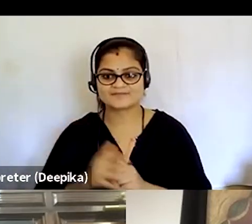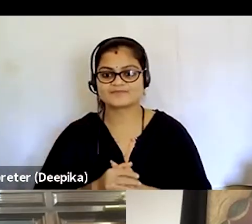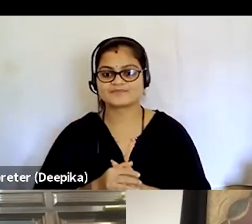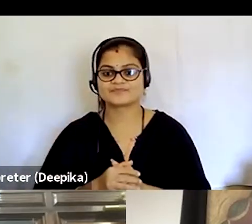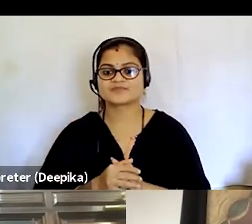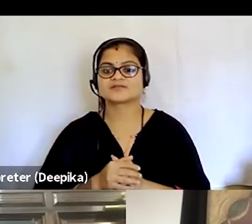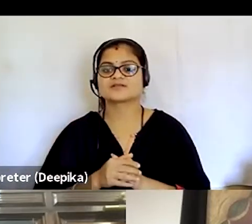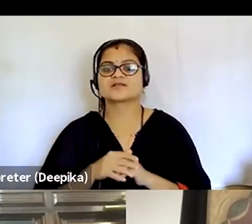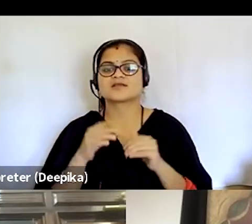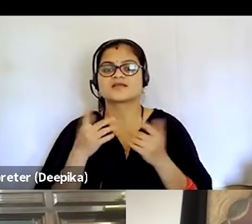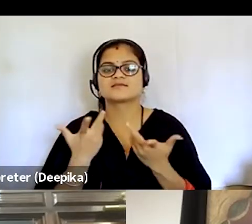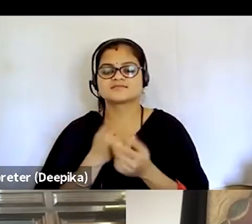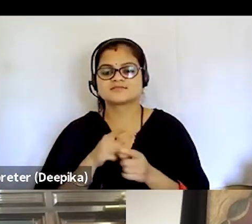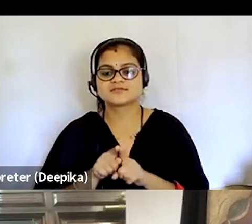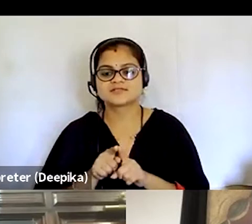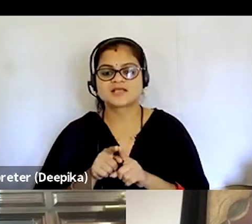the independent music scene.